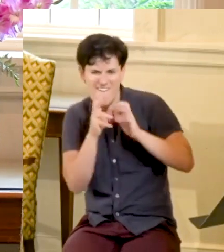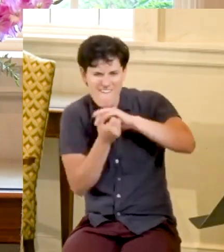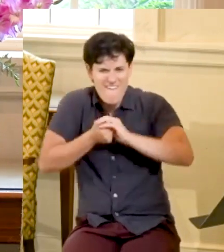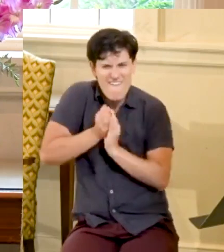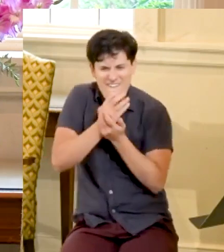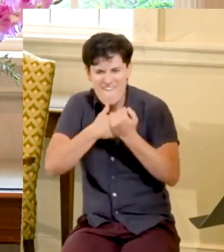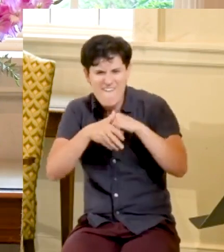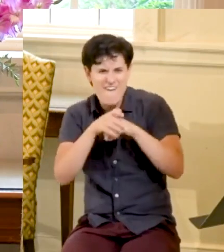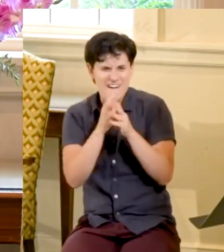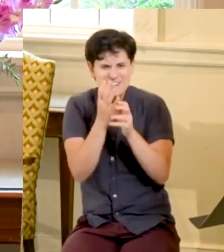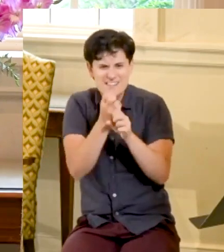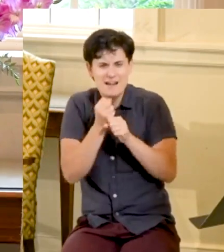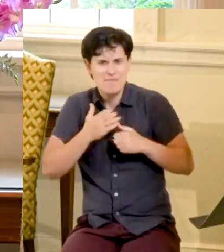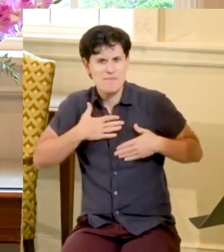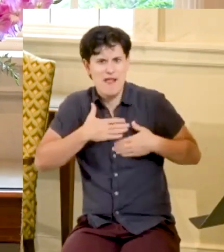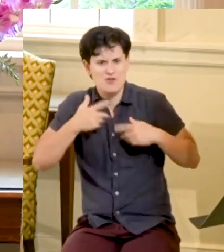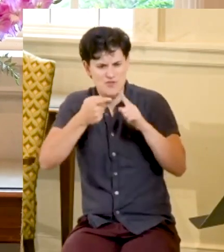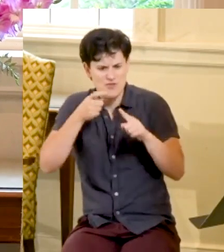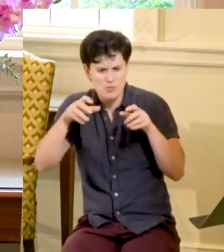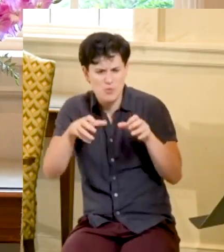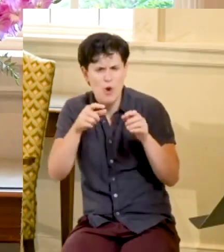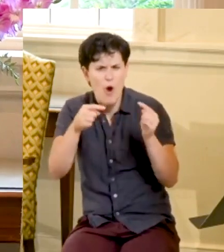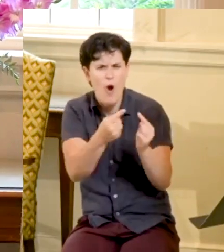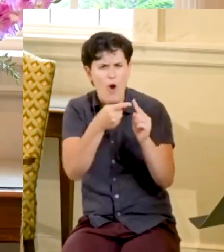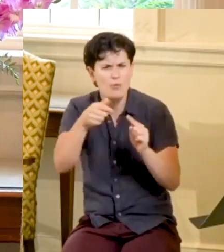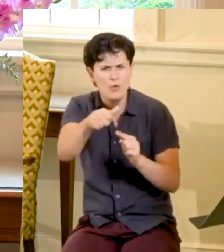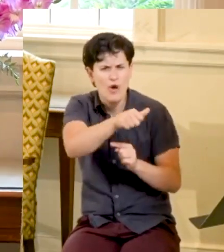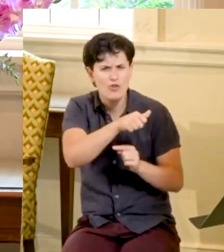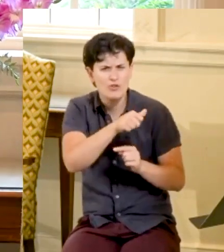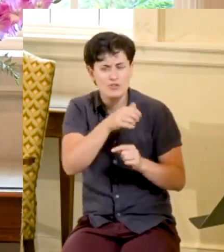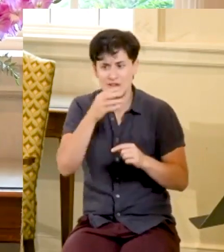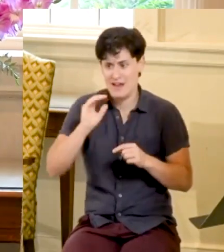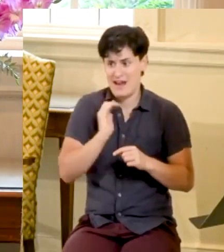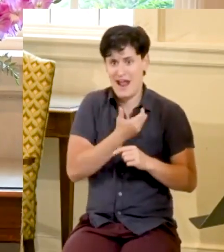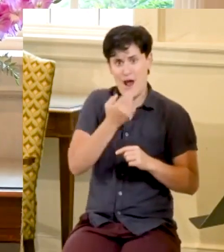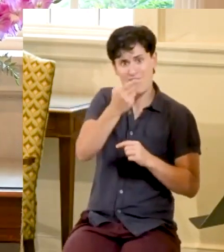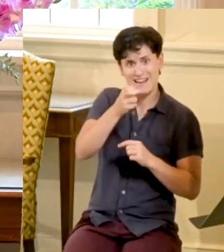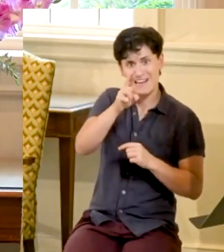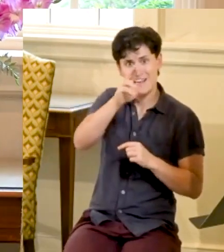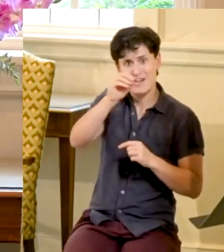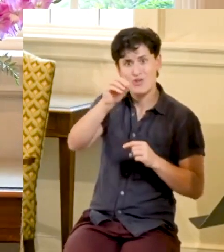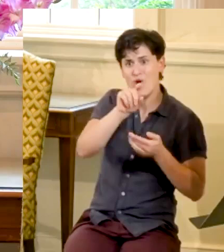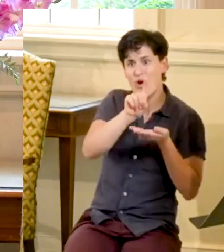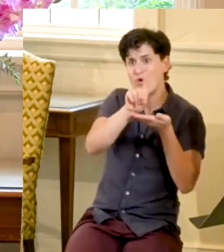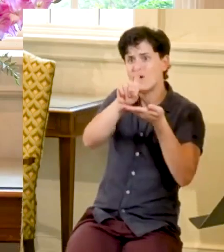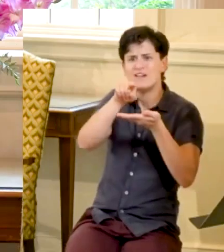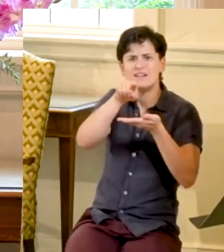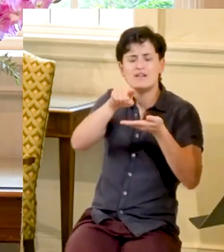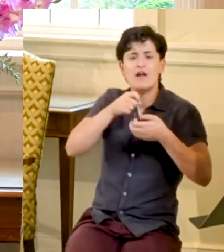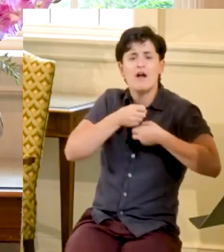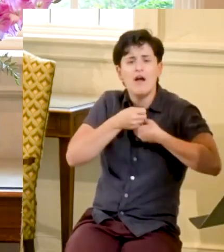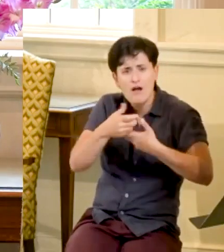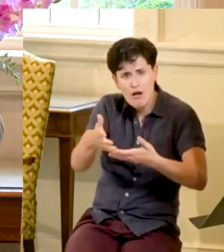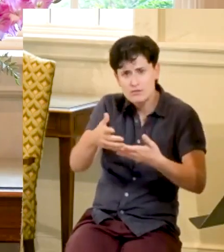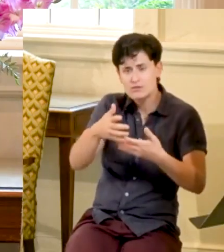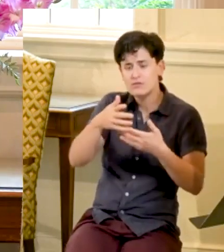And our heroes, well, they're exhausted, worn down, numb, so